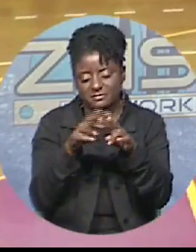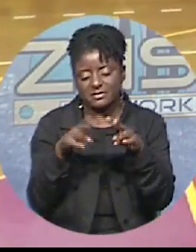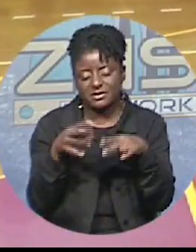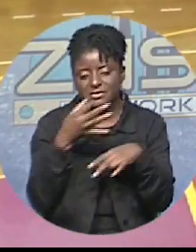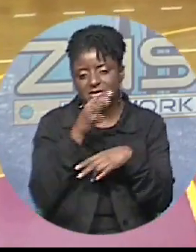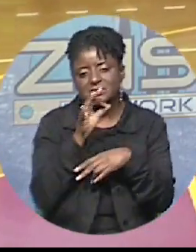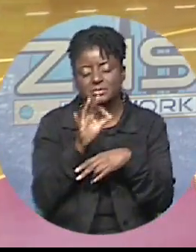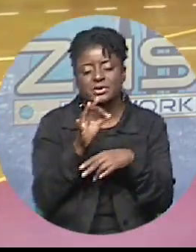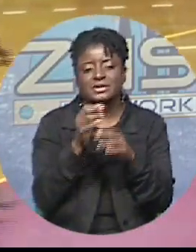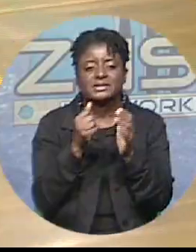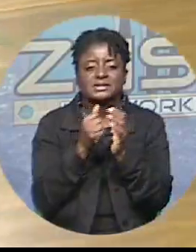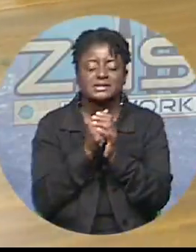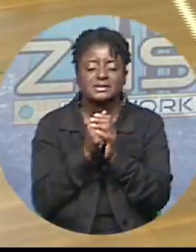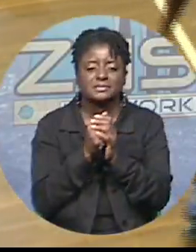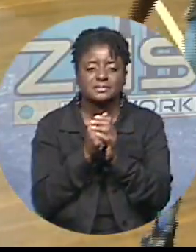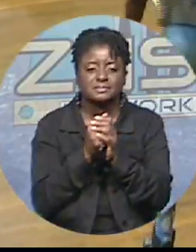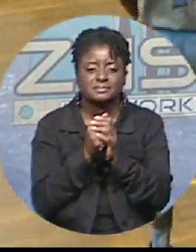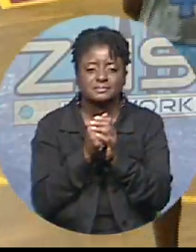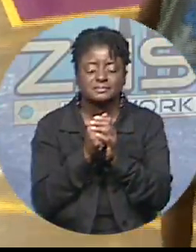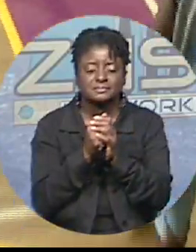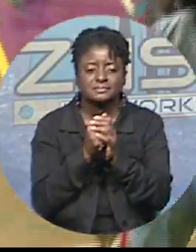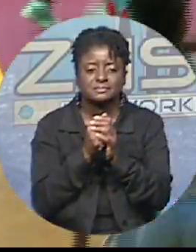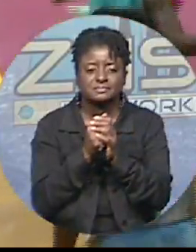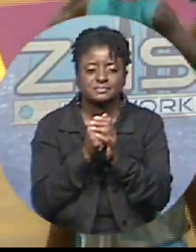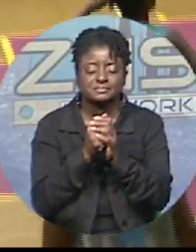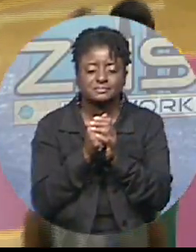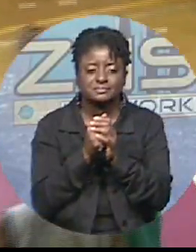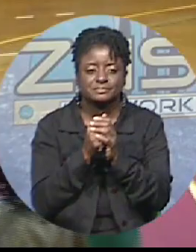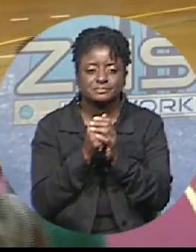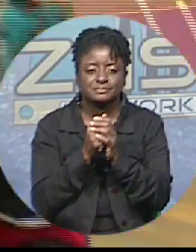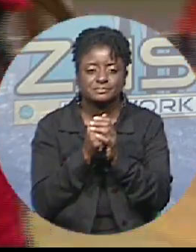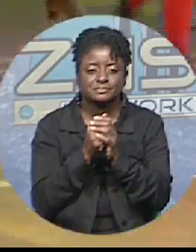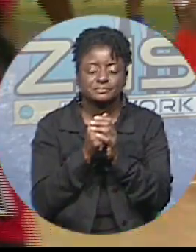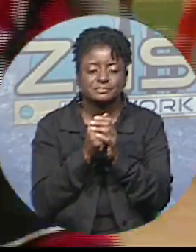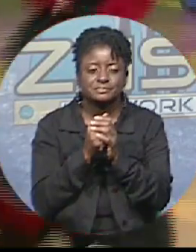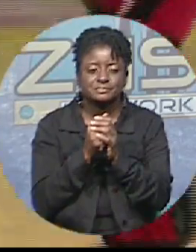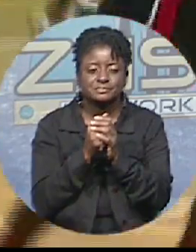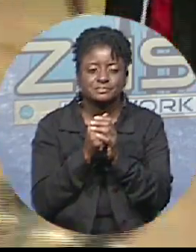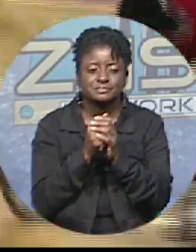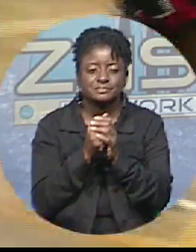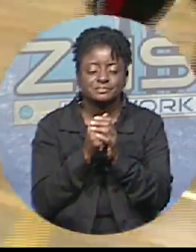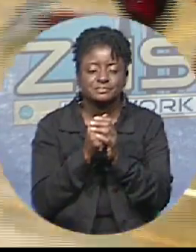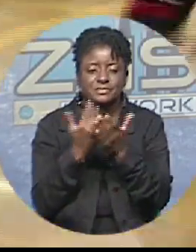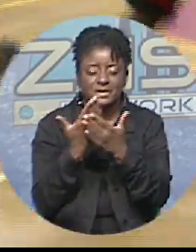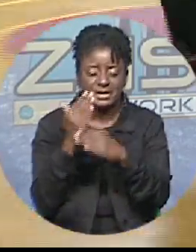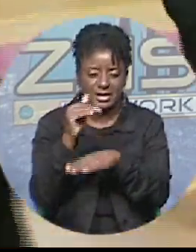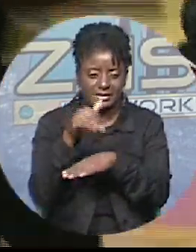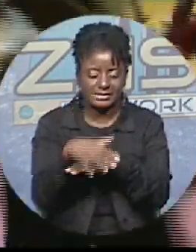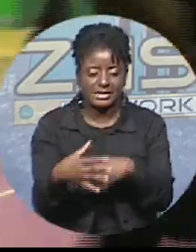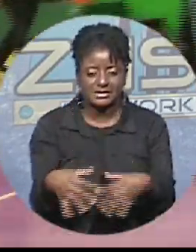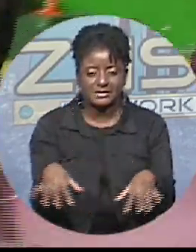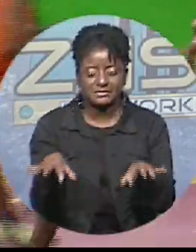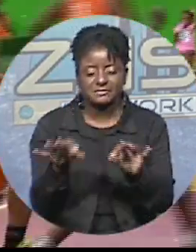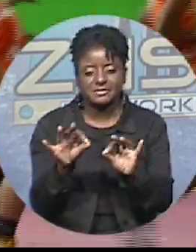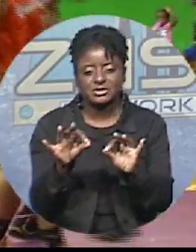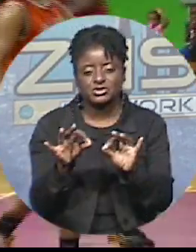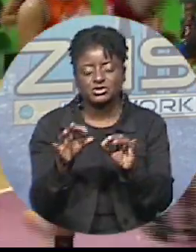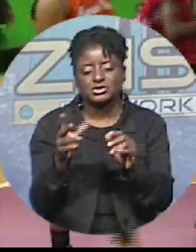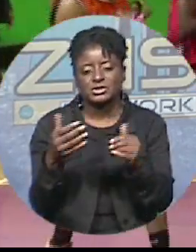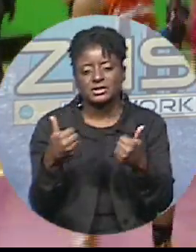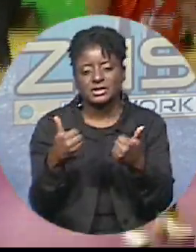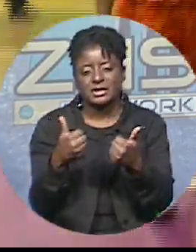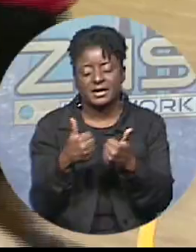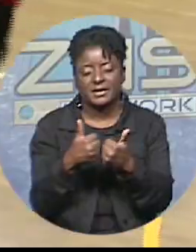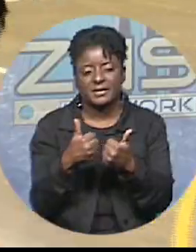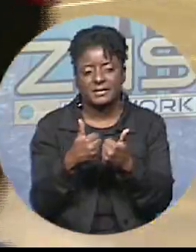posting a double-double with 16 points and 17 boards. As for last night's feature game, that saw the pennant-winning